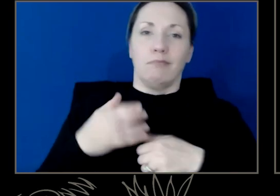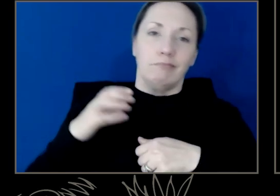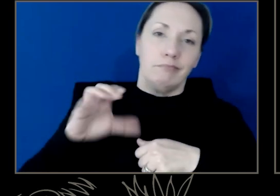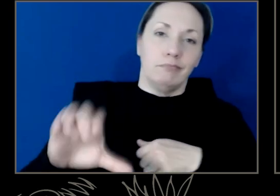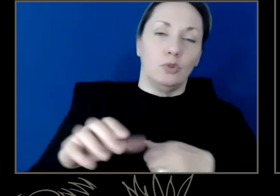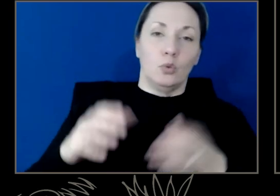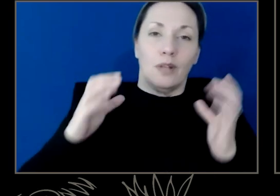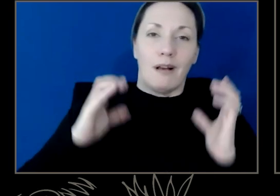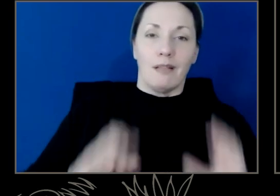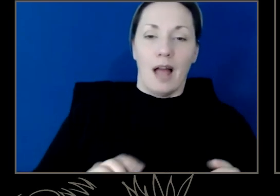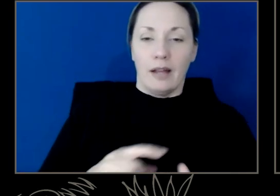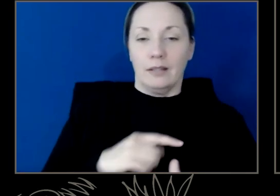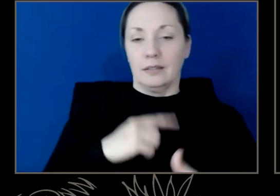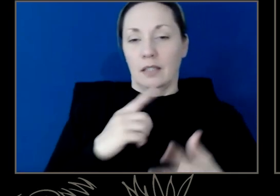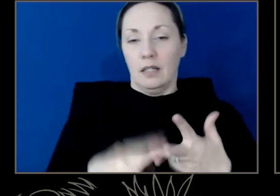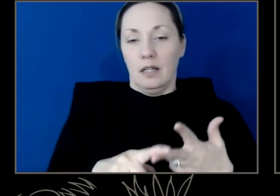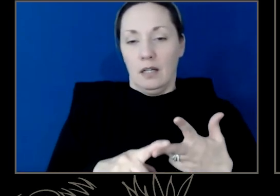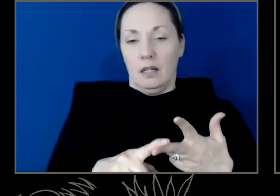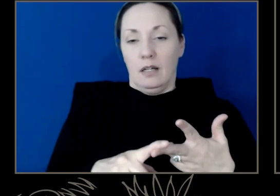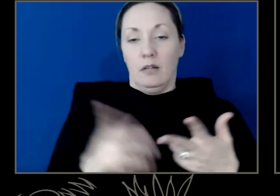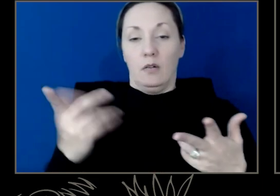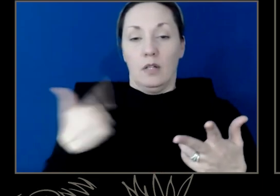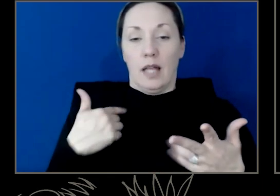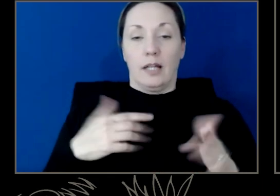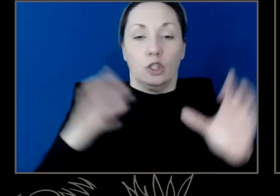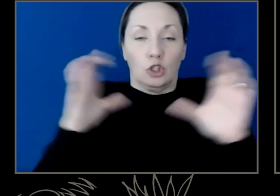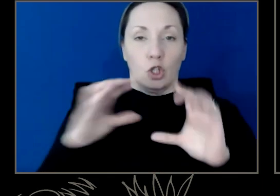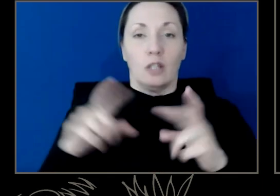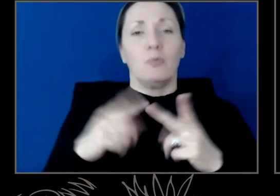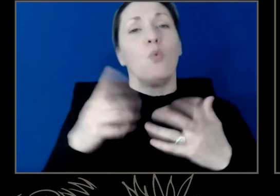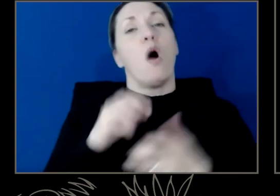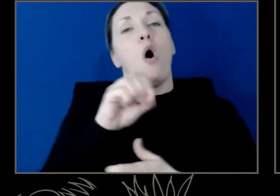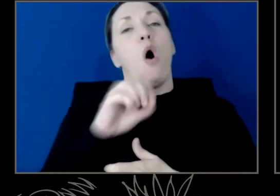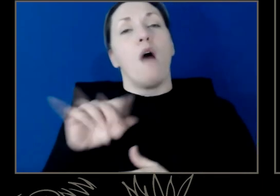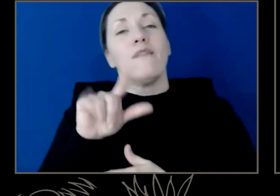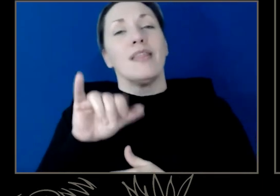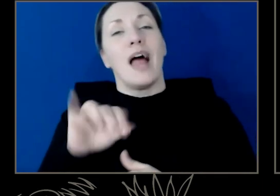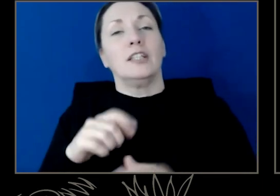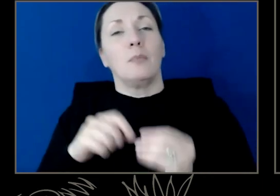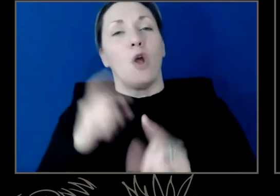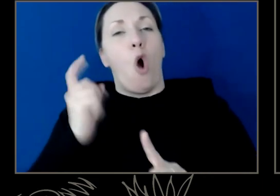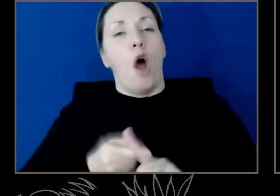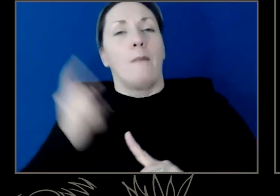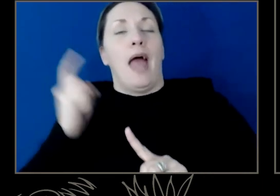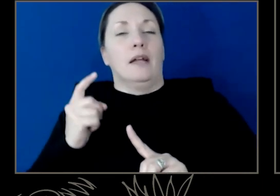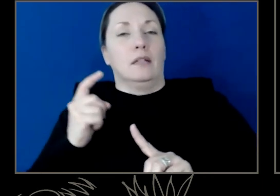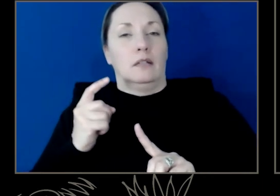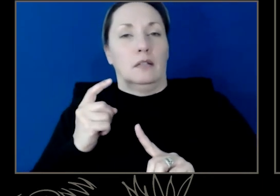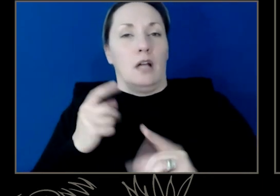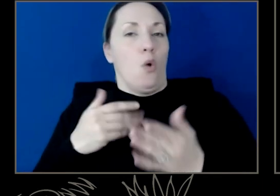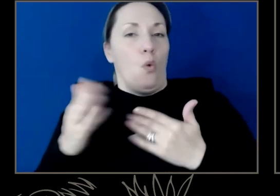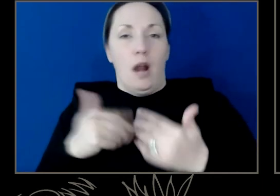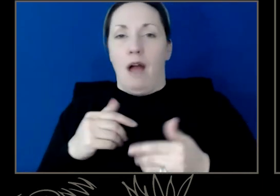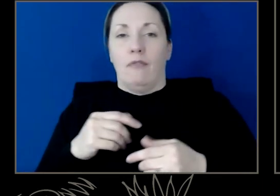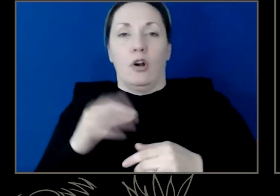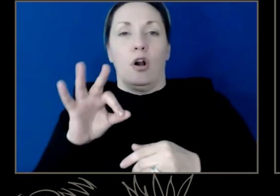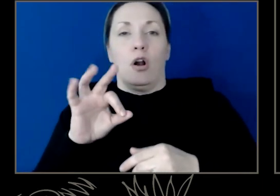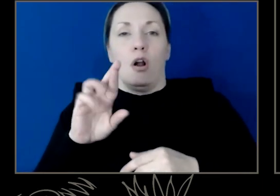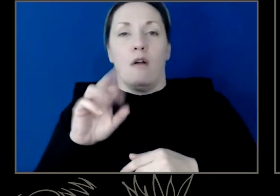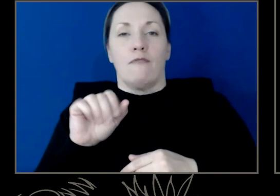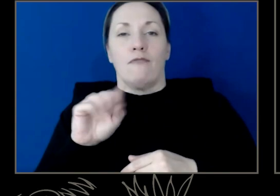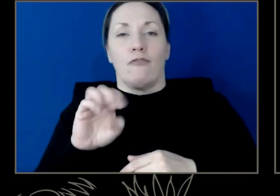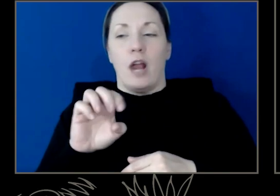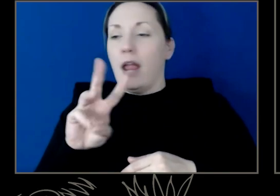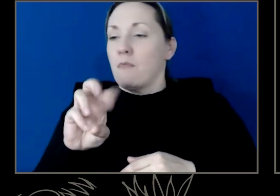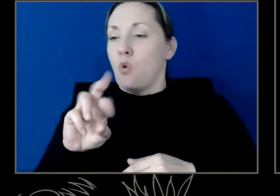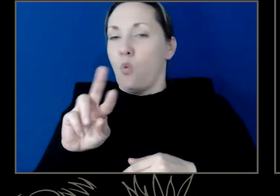want offline support to be more or less automatic or default in our framework of choice. So that's like the